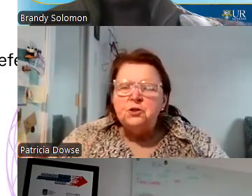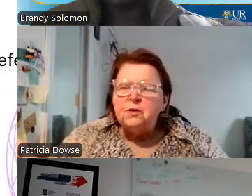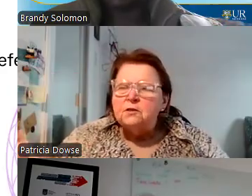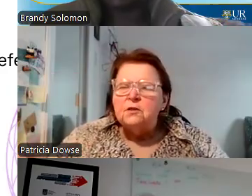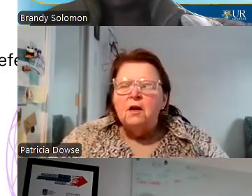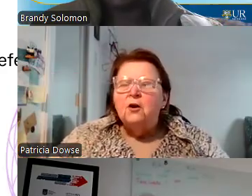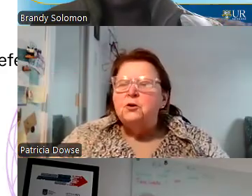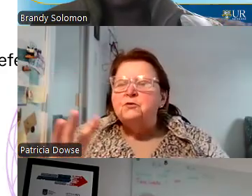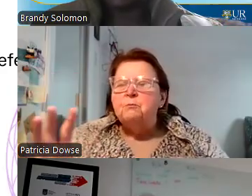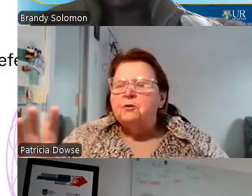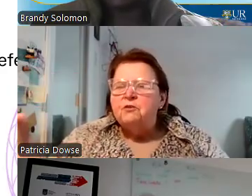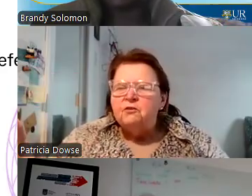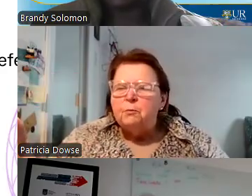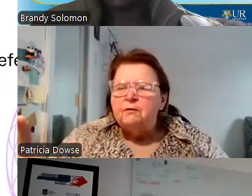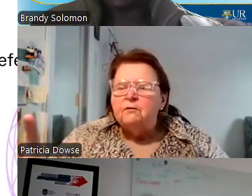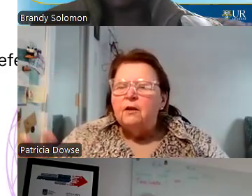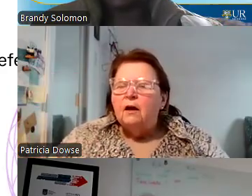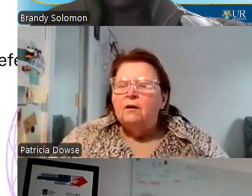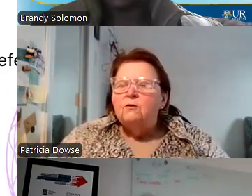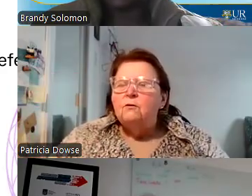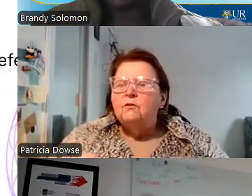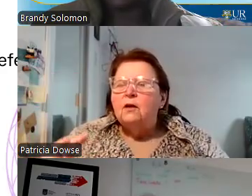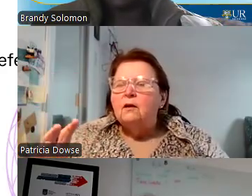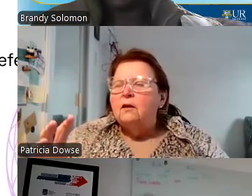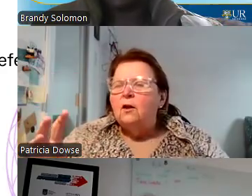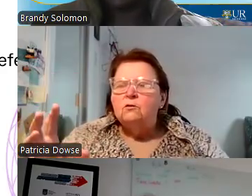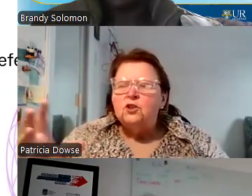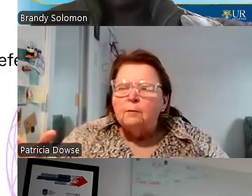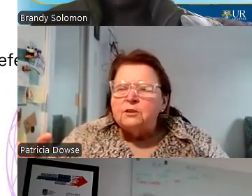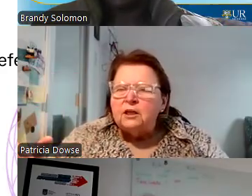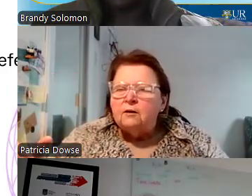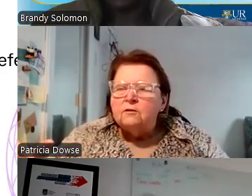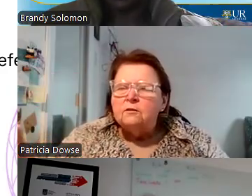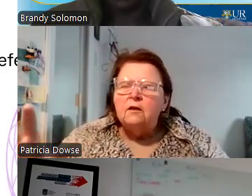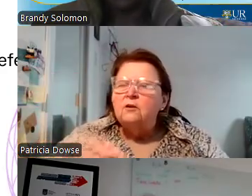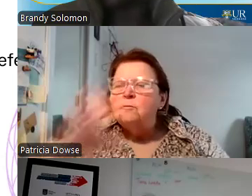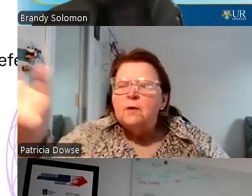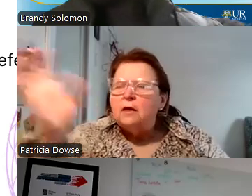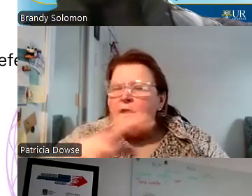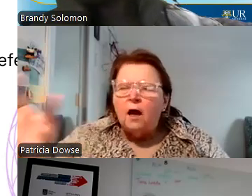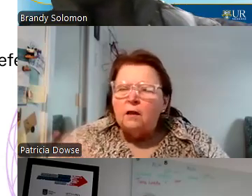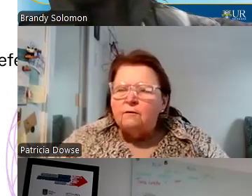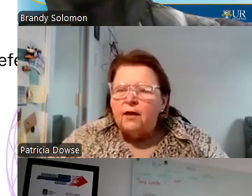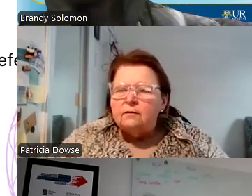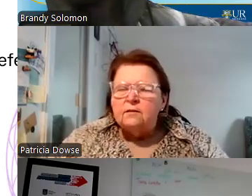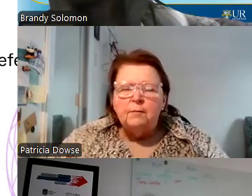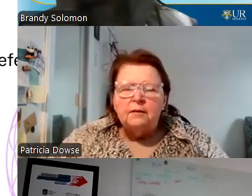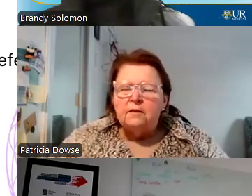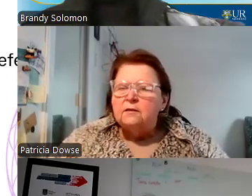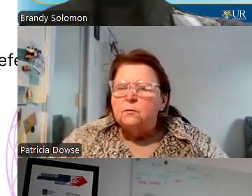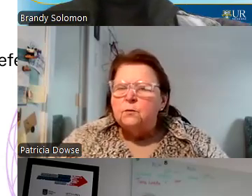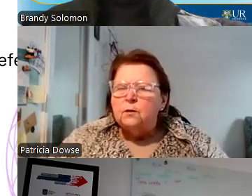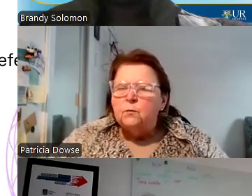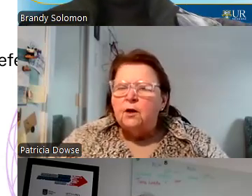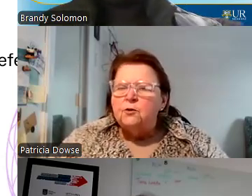using students? Are you using participants? Are you using, job seekers, intermingling all of that? Does that